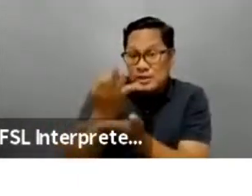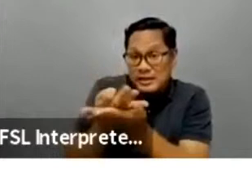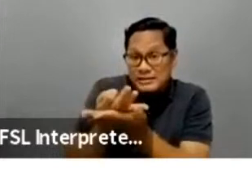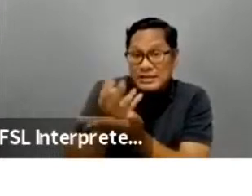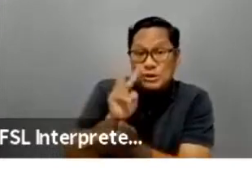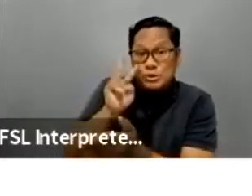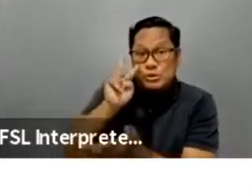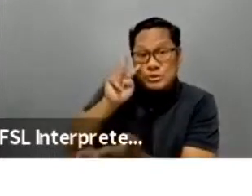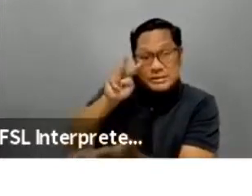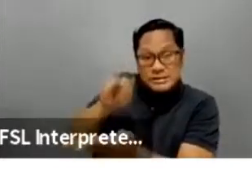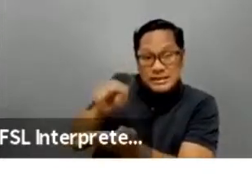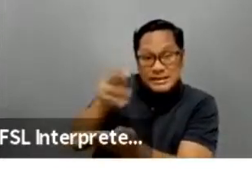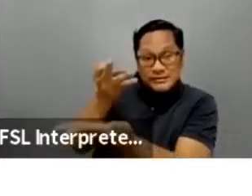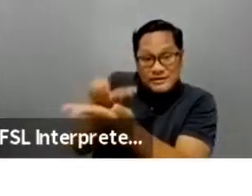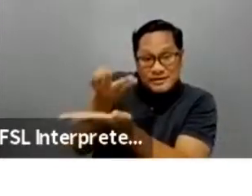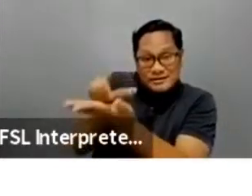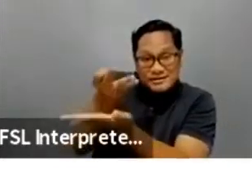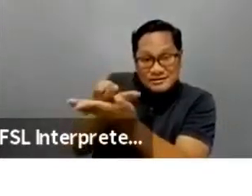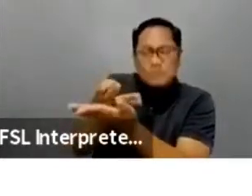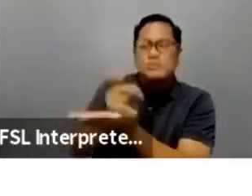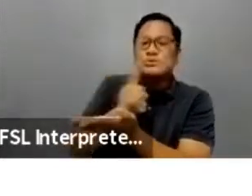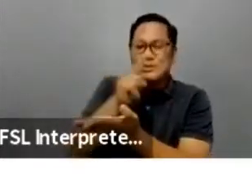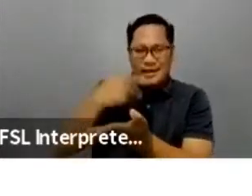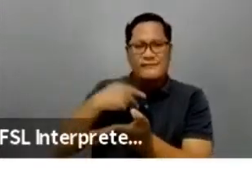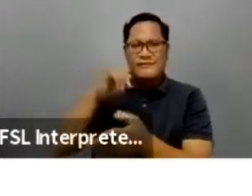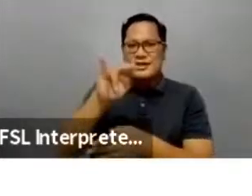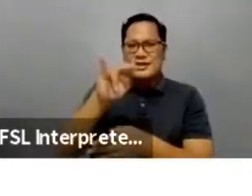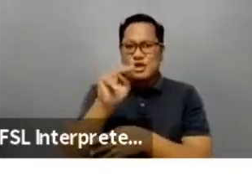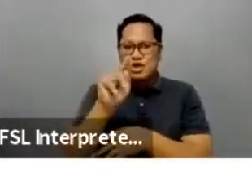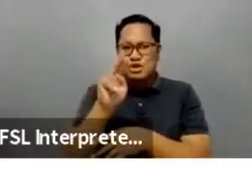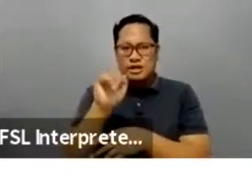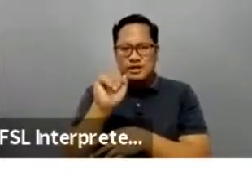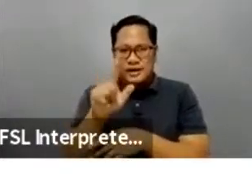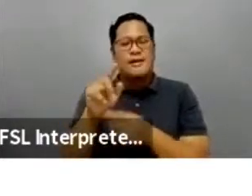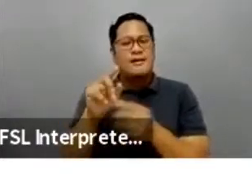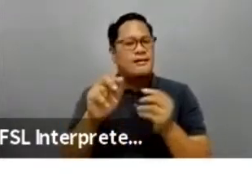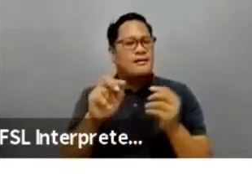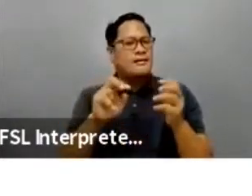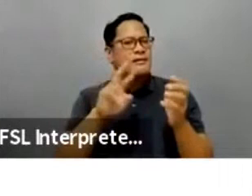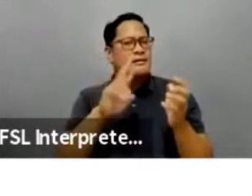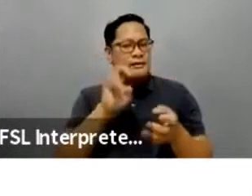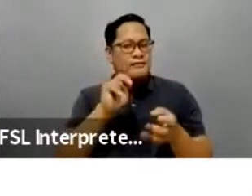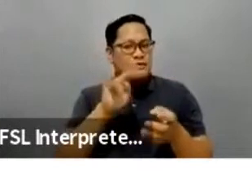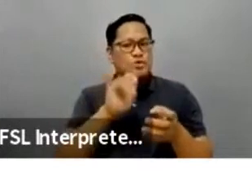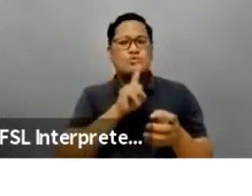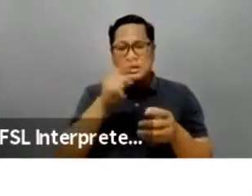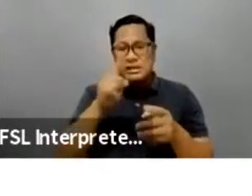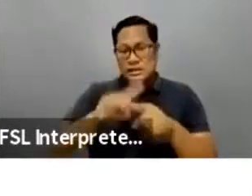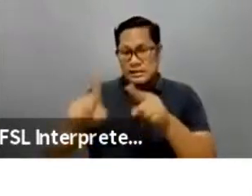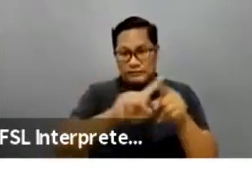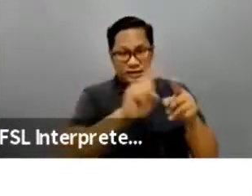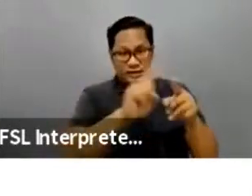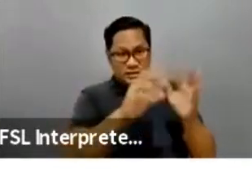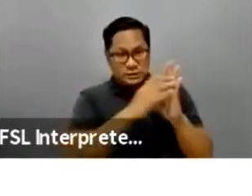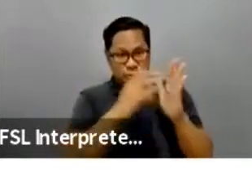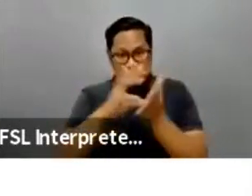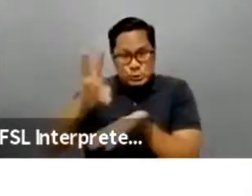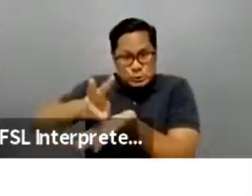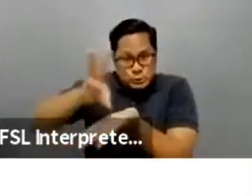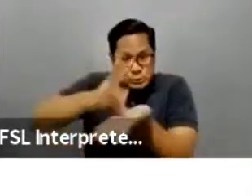financing, okay? Nagkaroon na internal revenue allotment supposedly to the provinces, municipalities, and